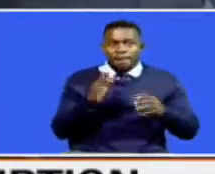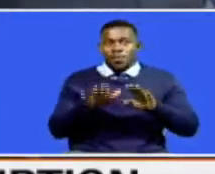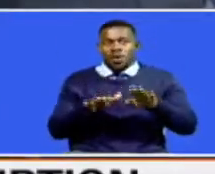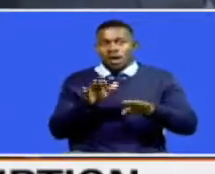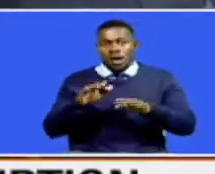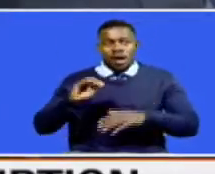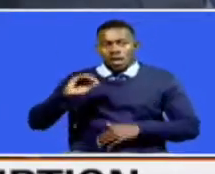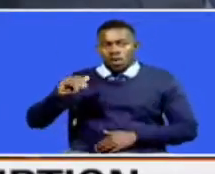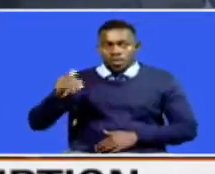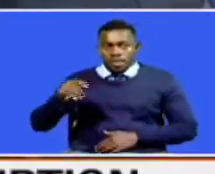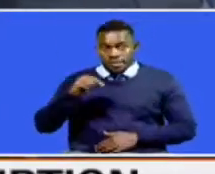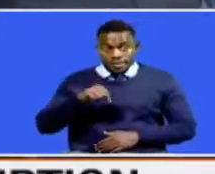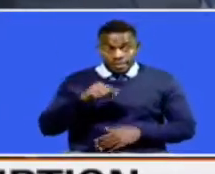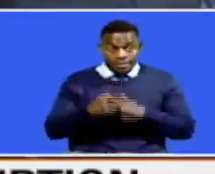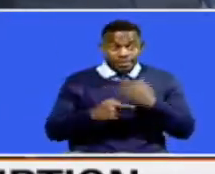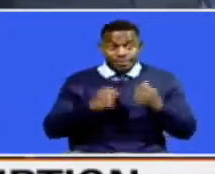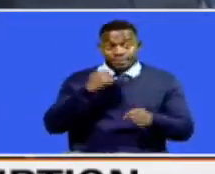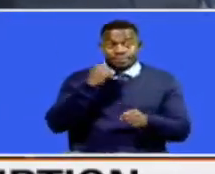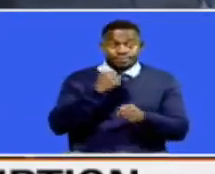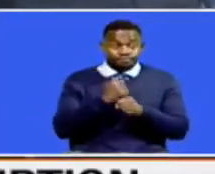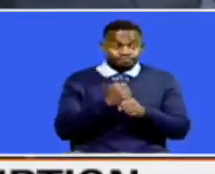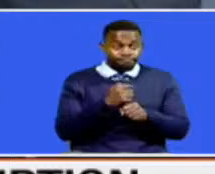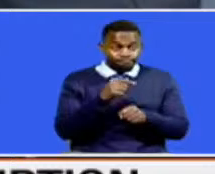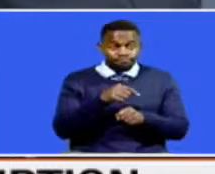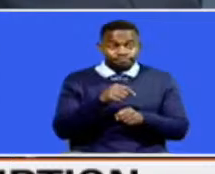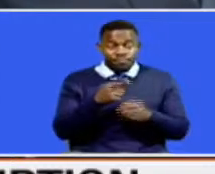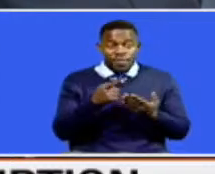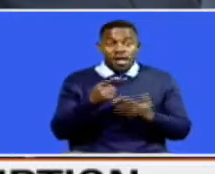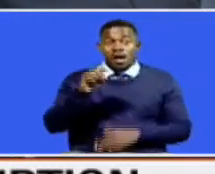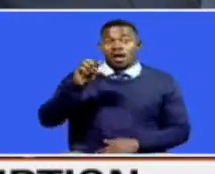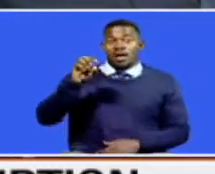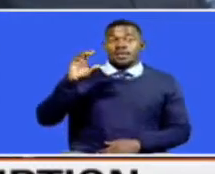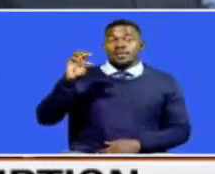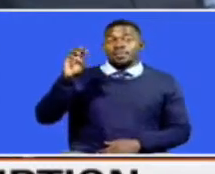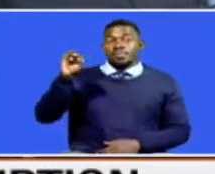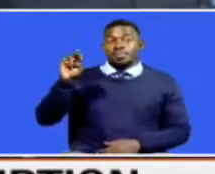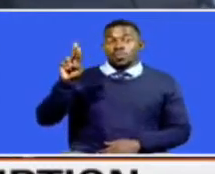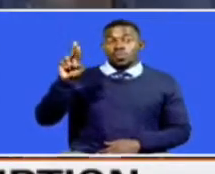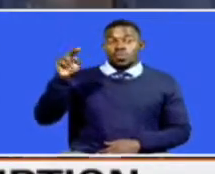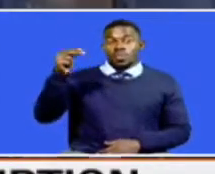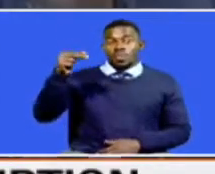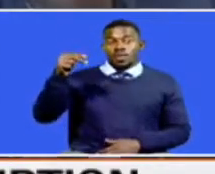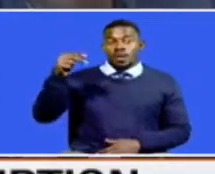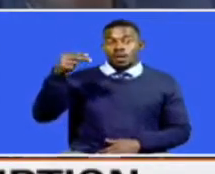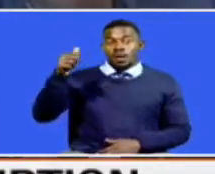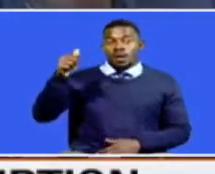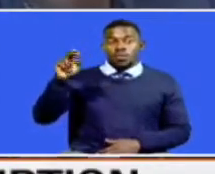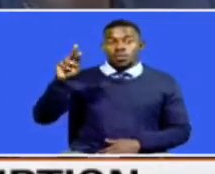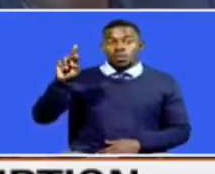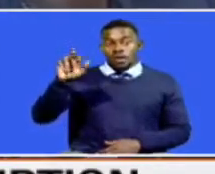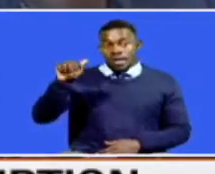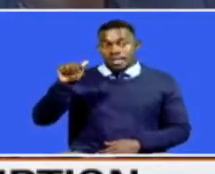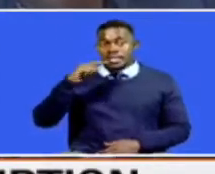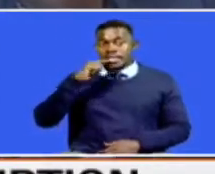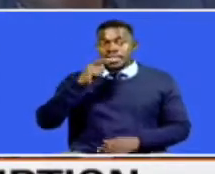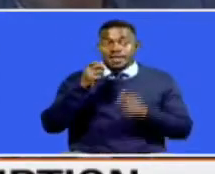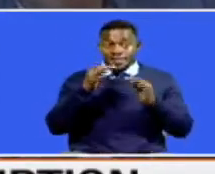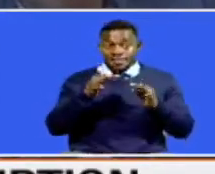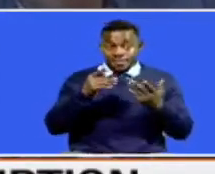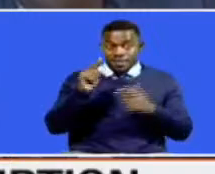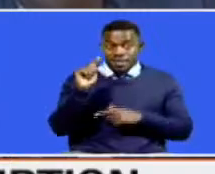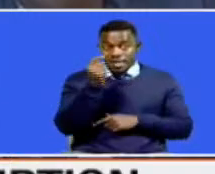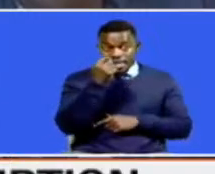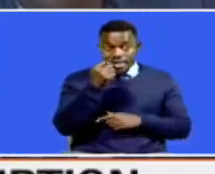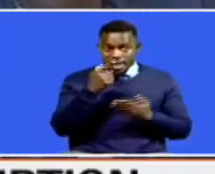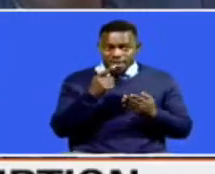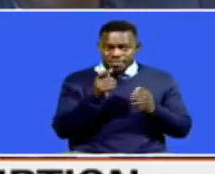year's event, former head of civil service Ambassador Francis Mudhaura gave a set of recommendations to the government if Kenya is really committed to